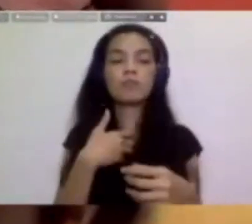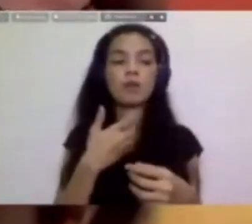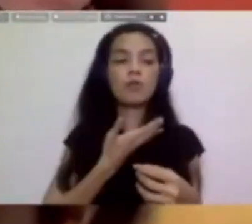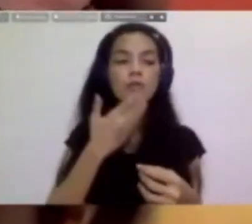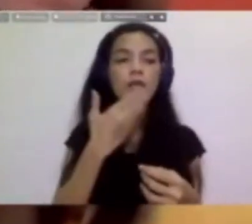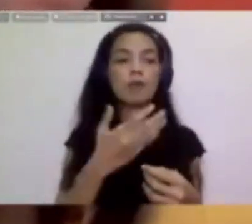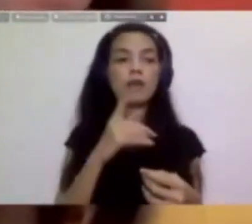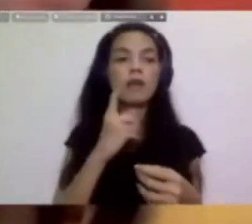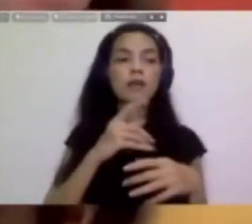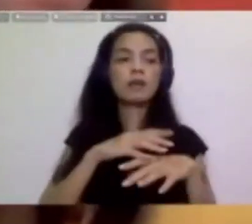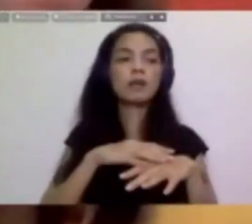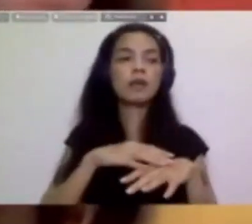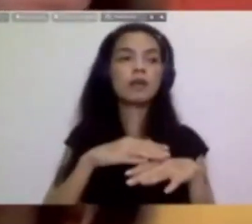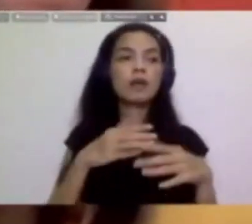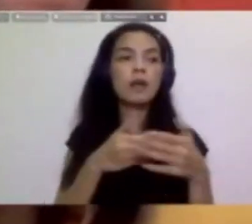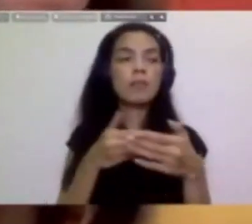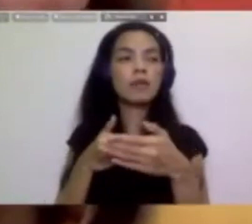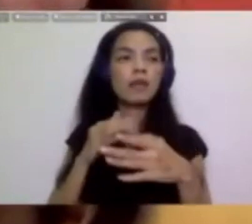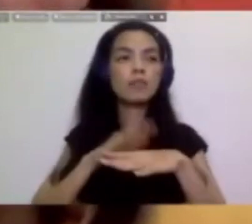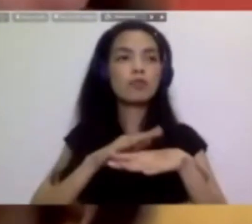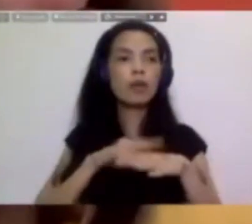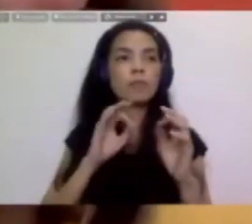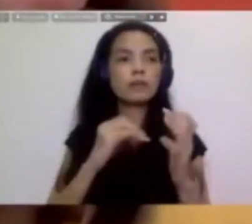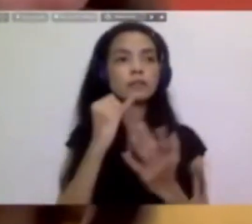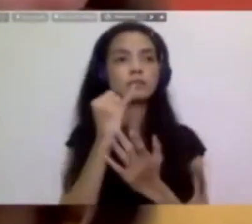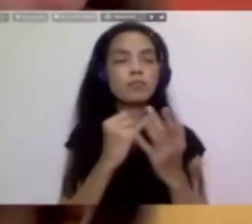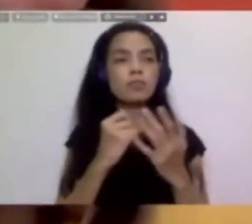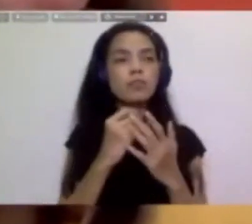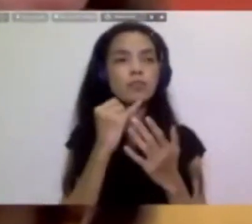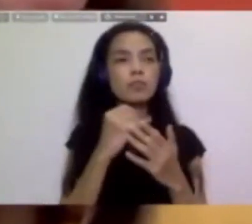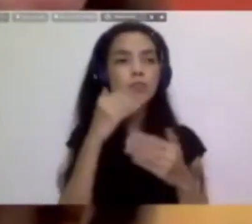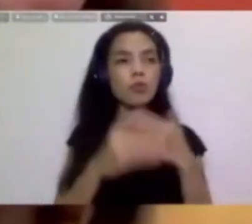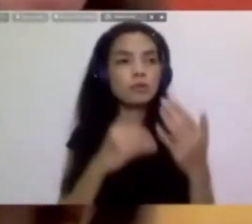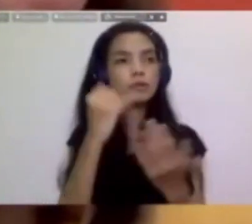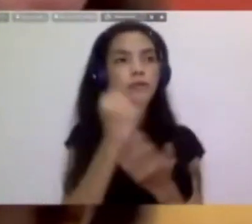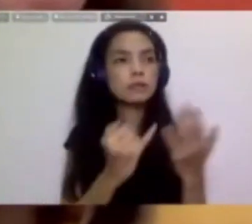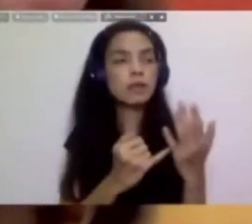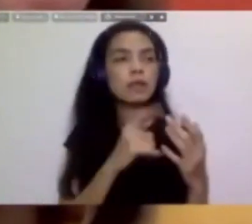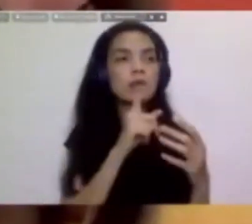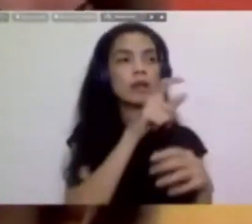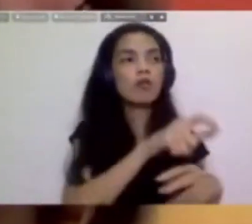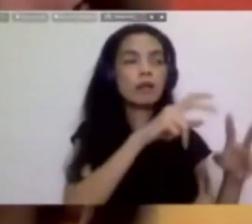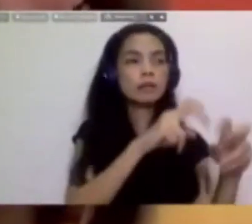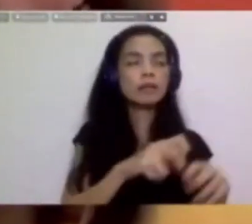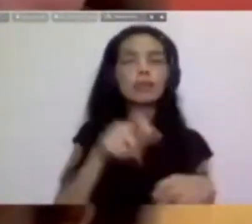cultural barrier during the design process between the researcher and the society? So how to overcome the